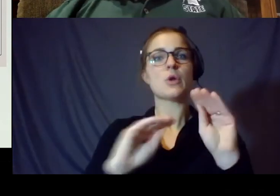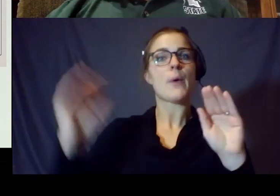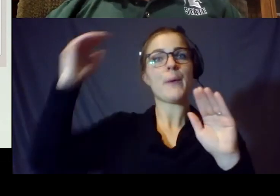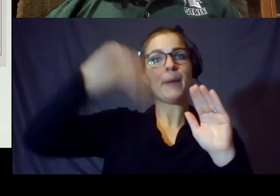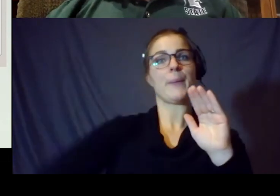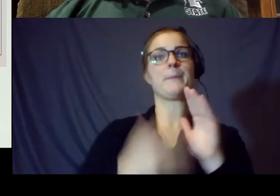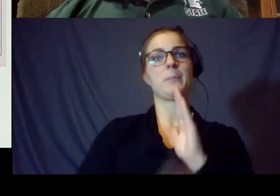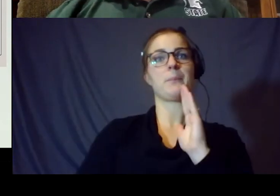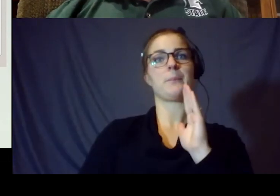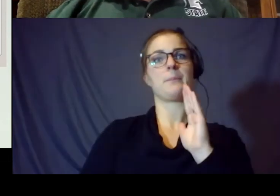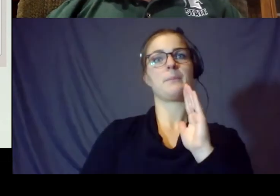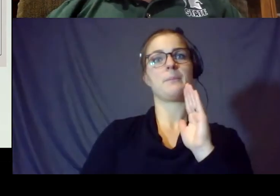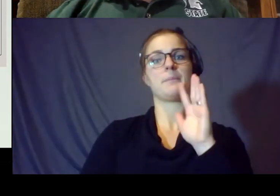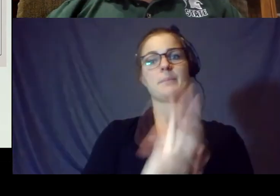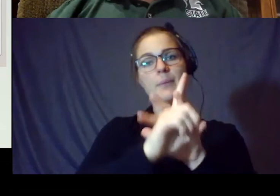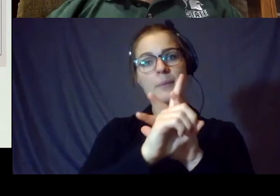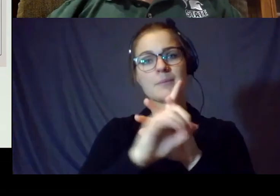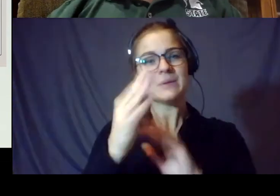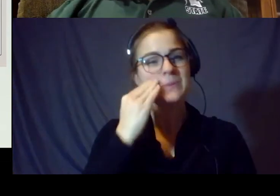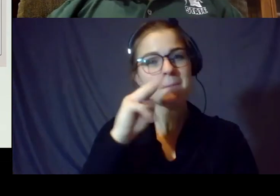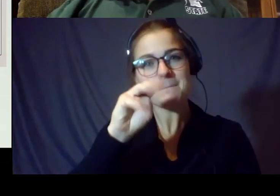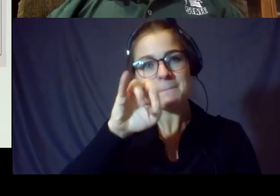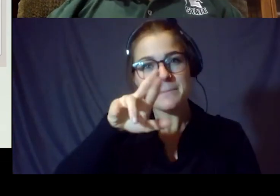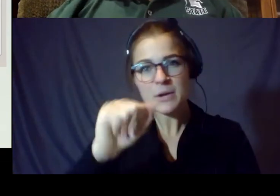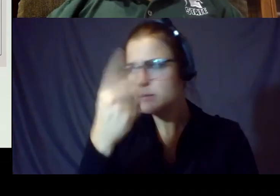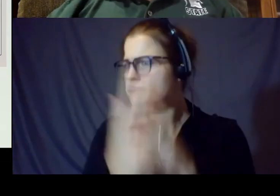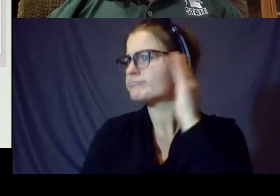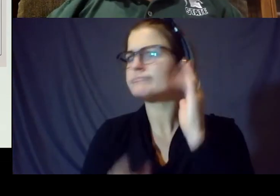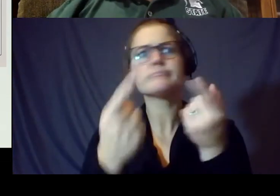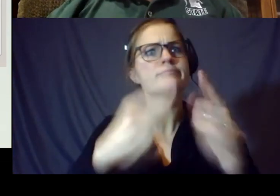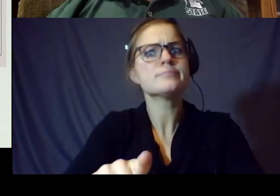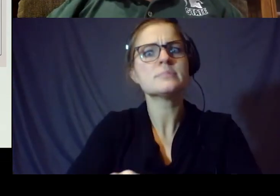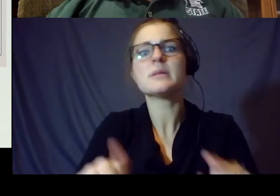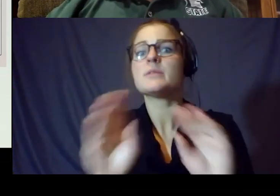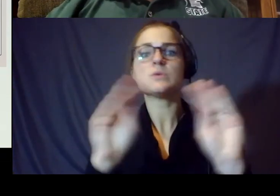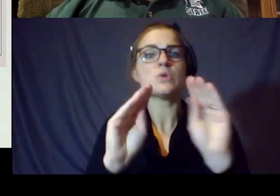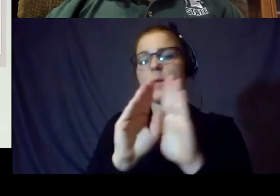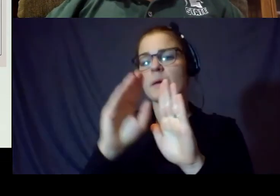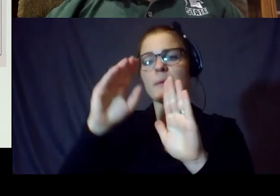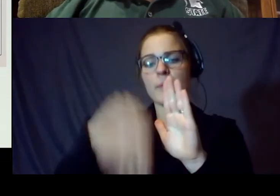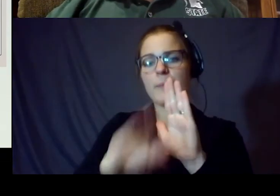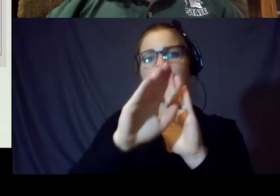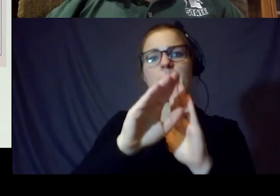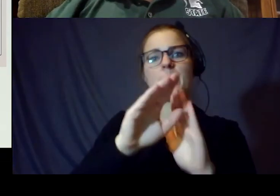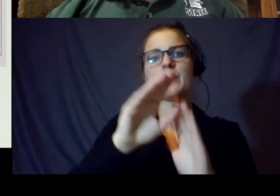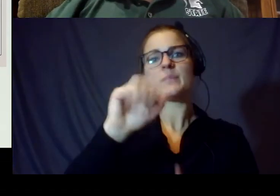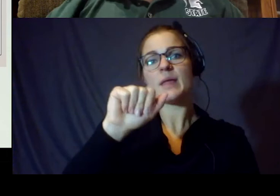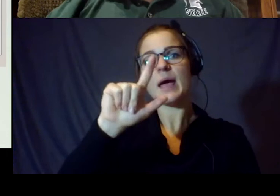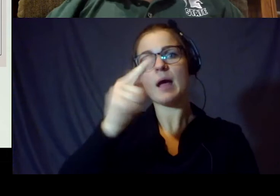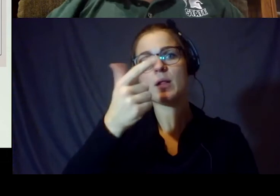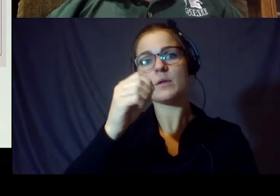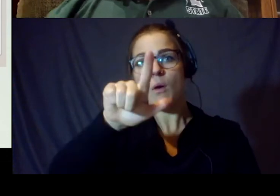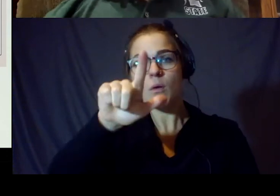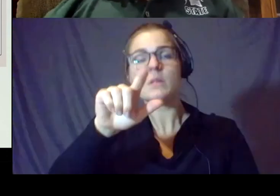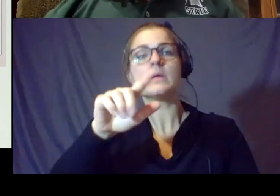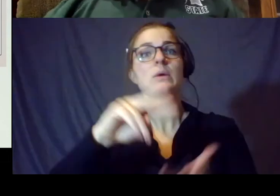star is invisible like Mira and you don't know what's going on. There's no sudden spiky dips like Algol was, so that if you get clouds for 3